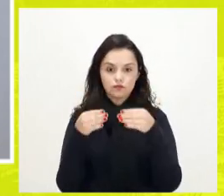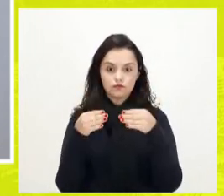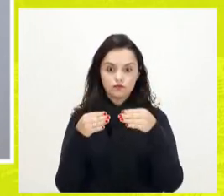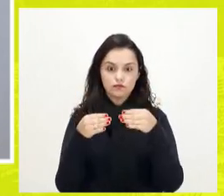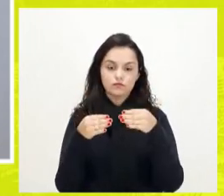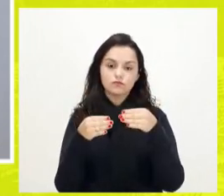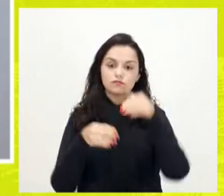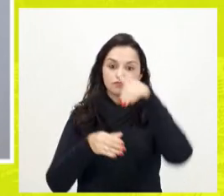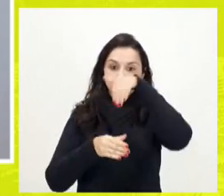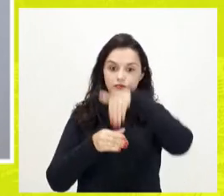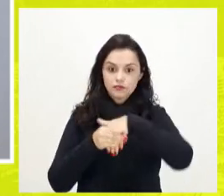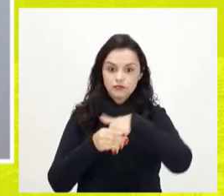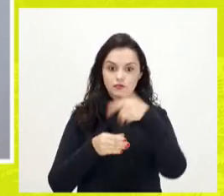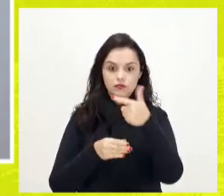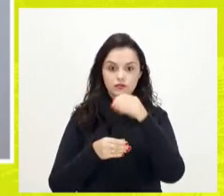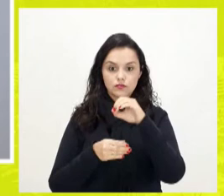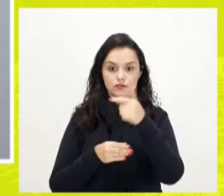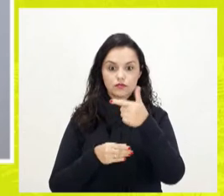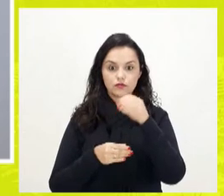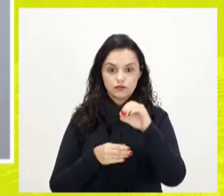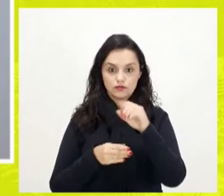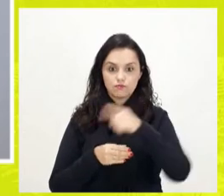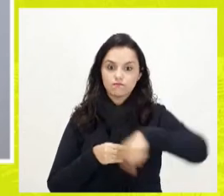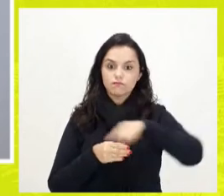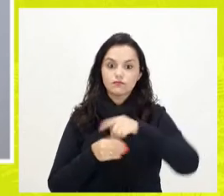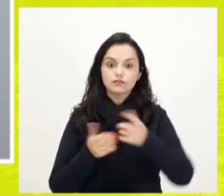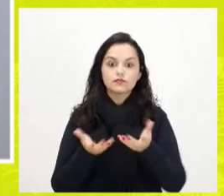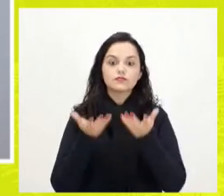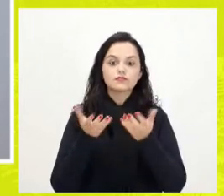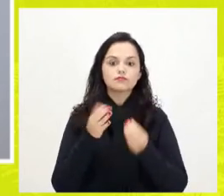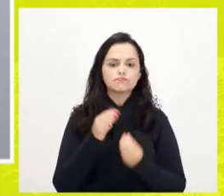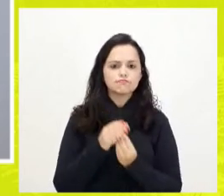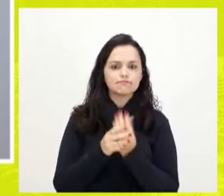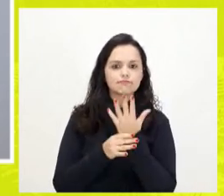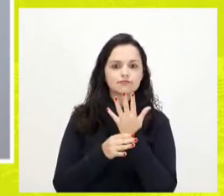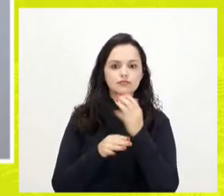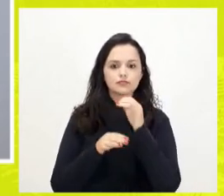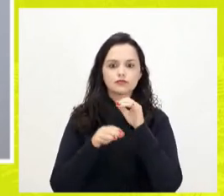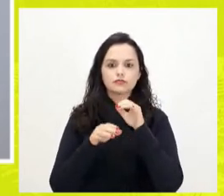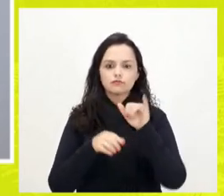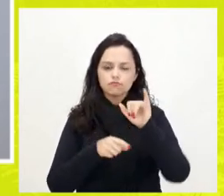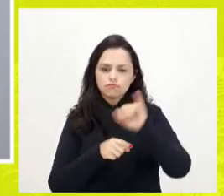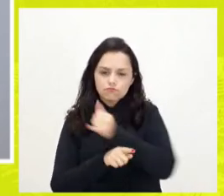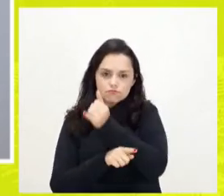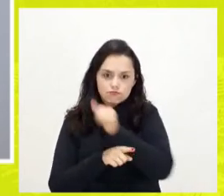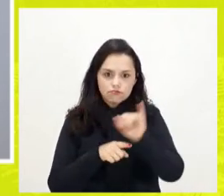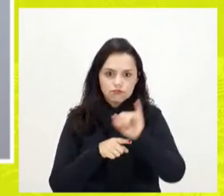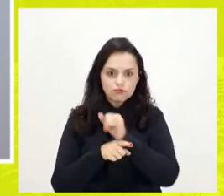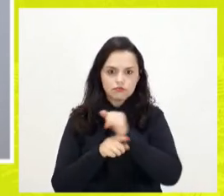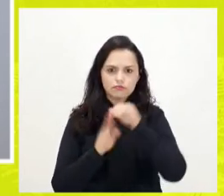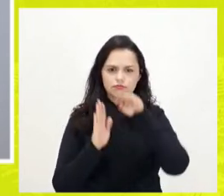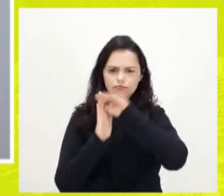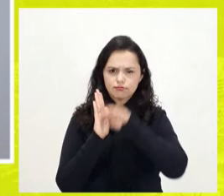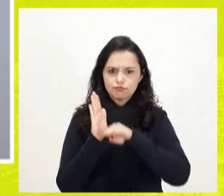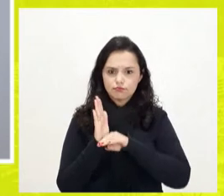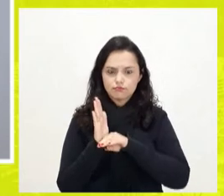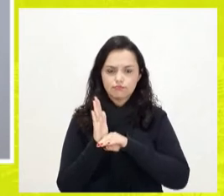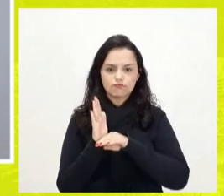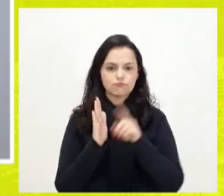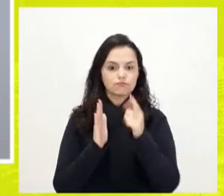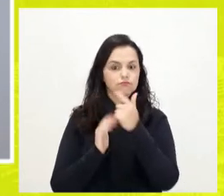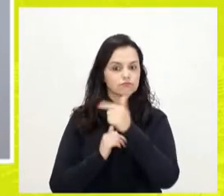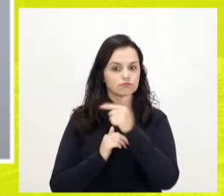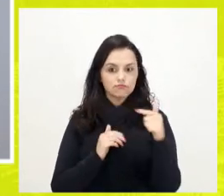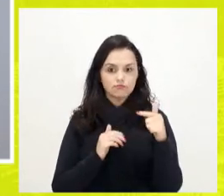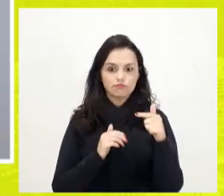which was issued for the 2020 elections they started building strategies